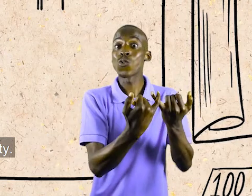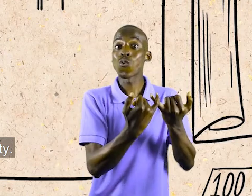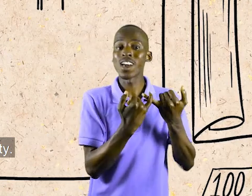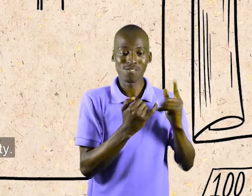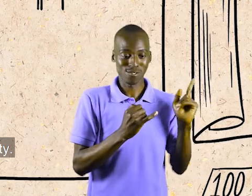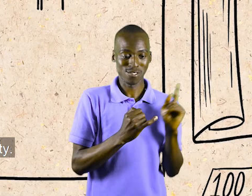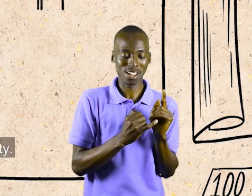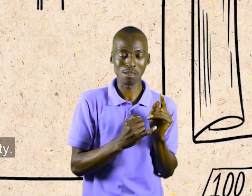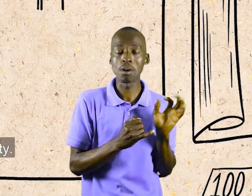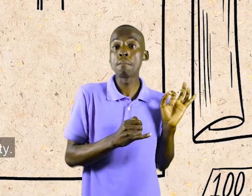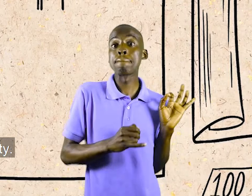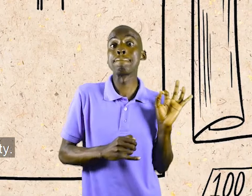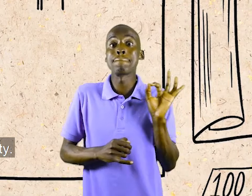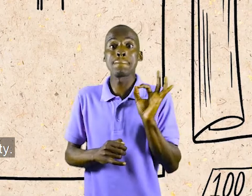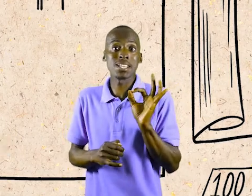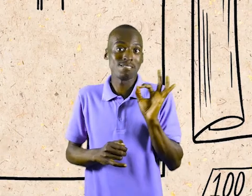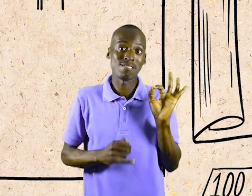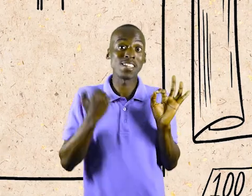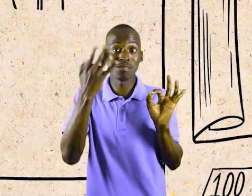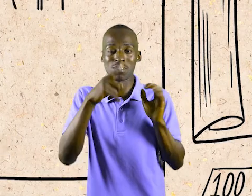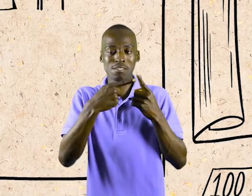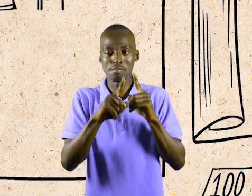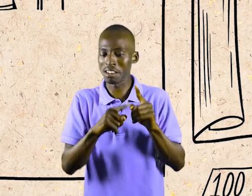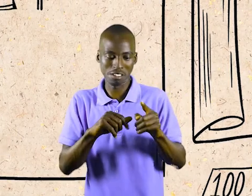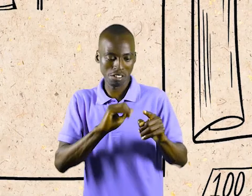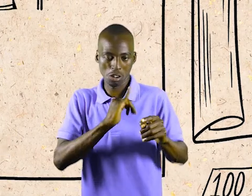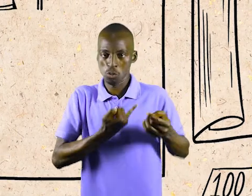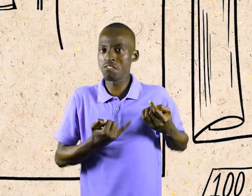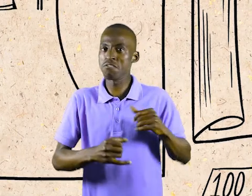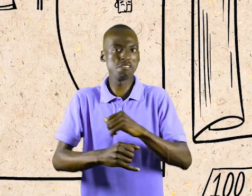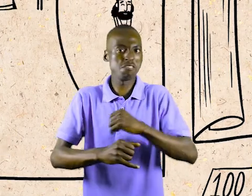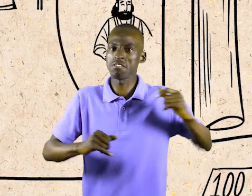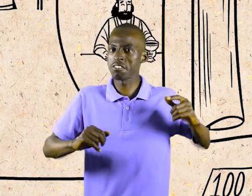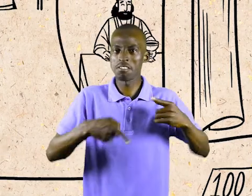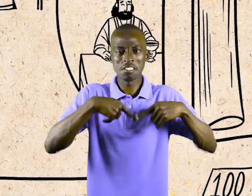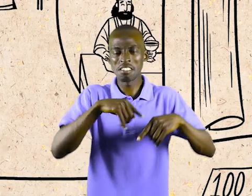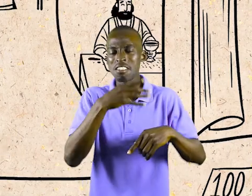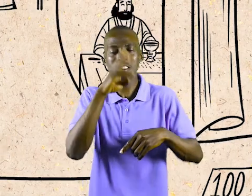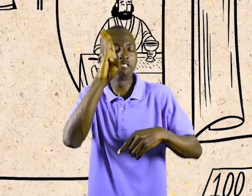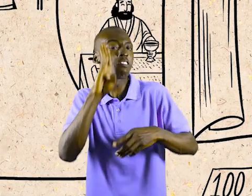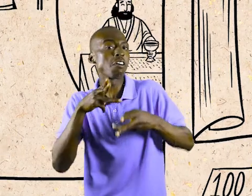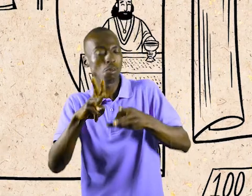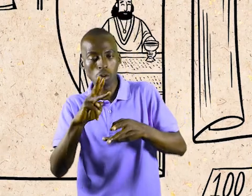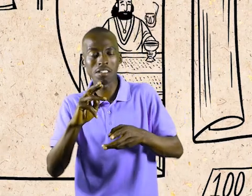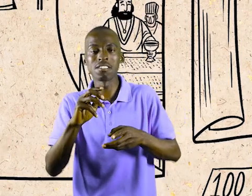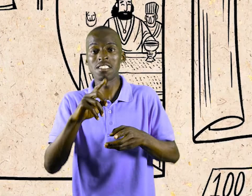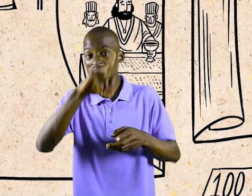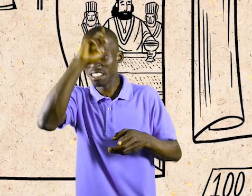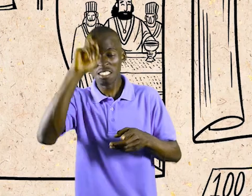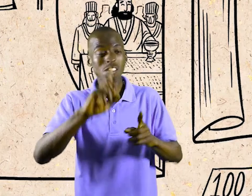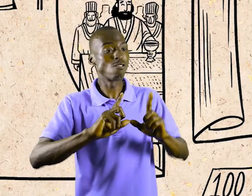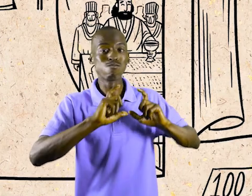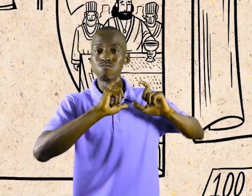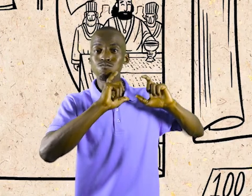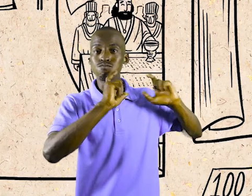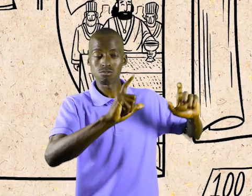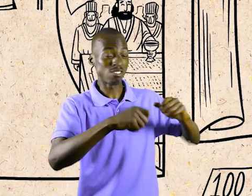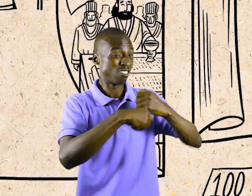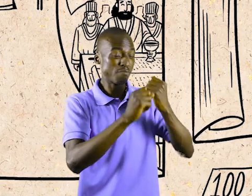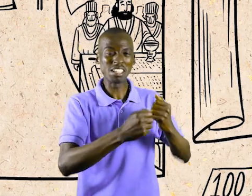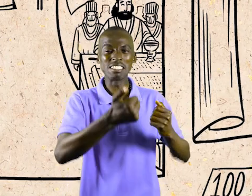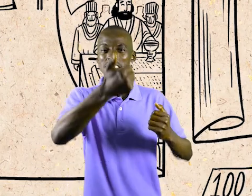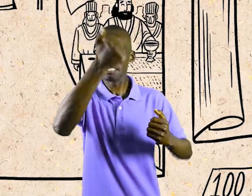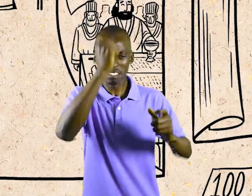appear at the party to show off her beauty. She refuses, and so in a drunken rage, the king deposes Vashti and makes the